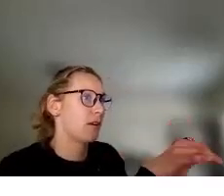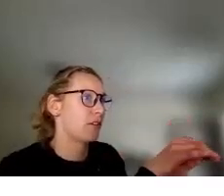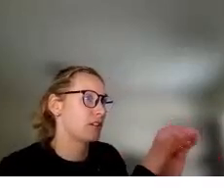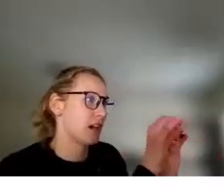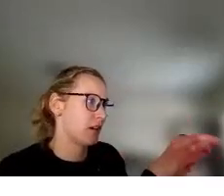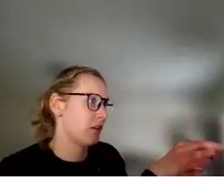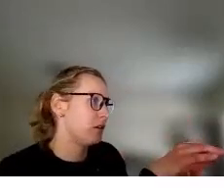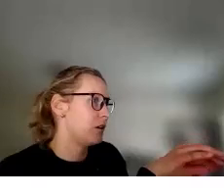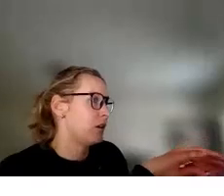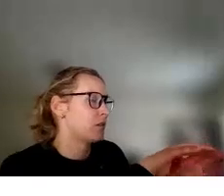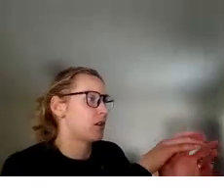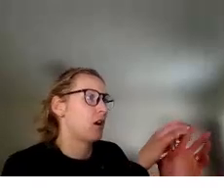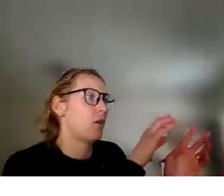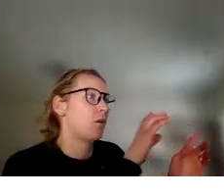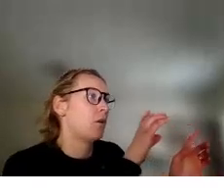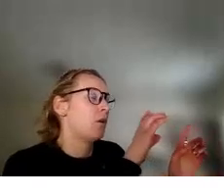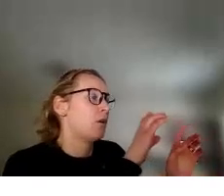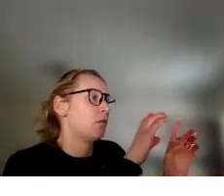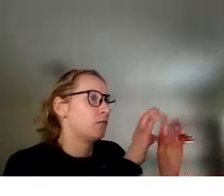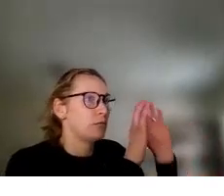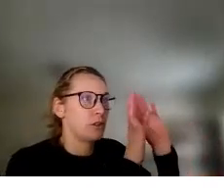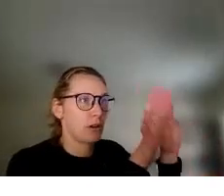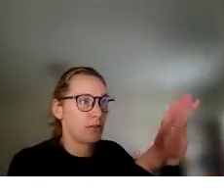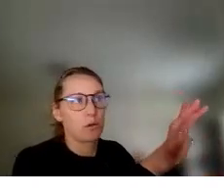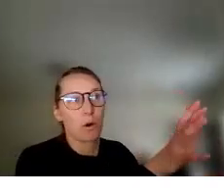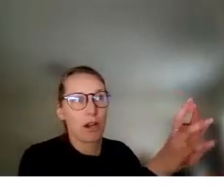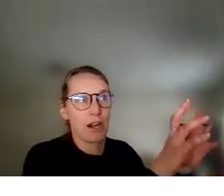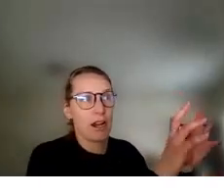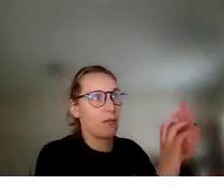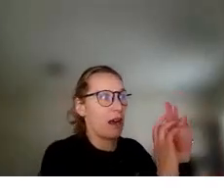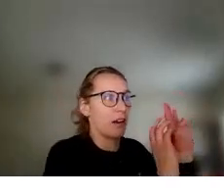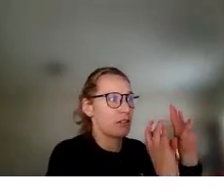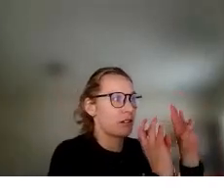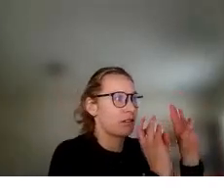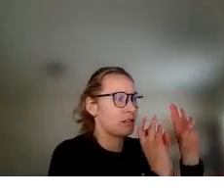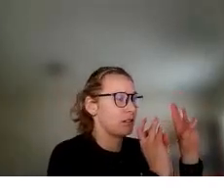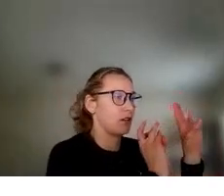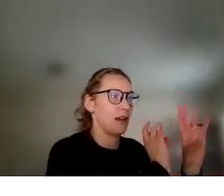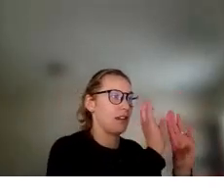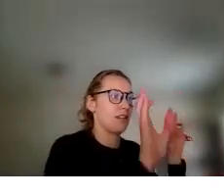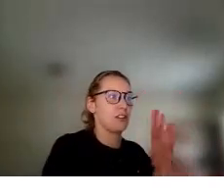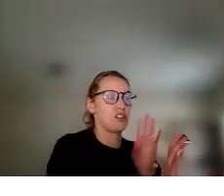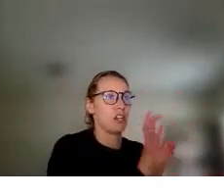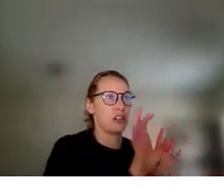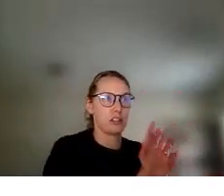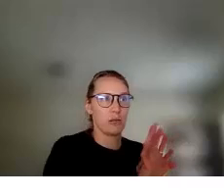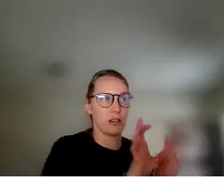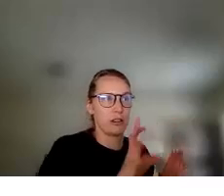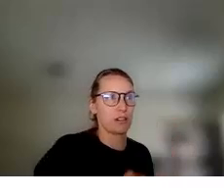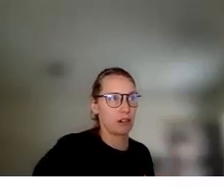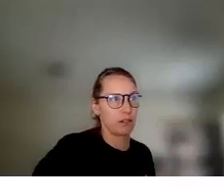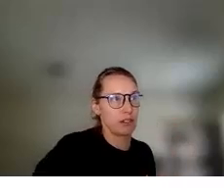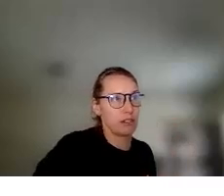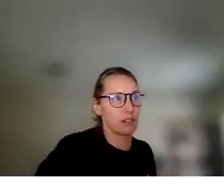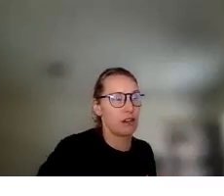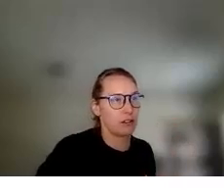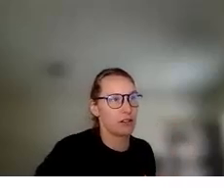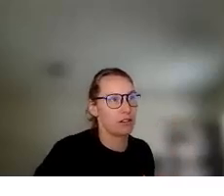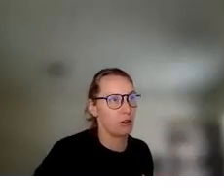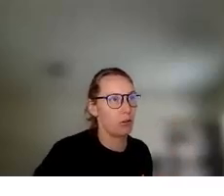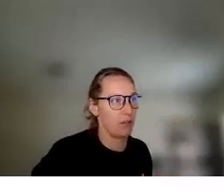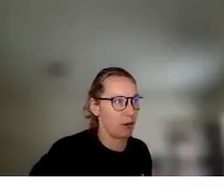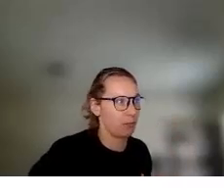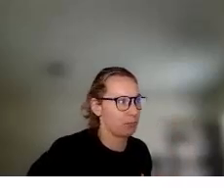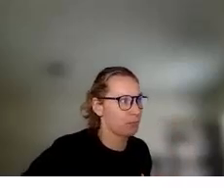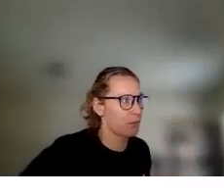new waiver title. So you don't have to worry about, anything changing with these services